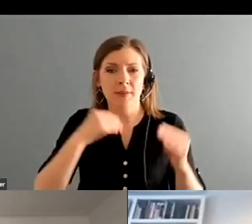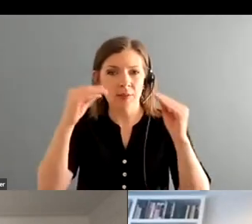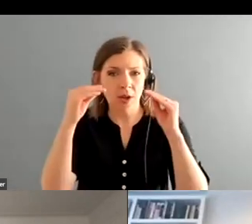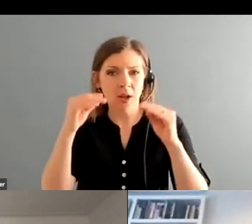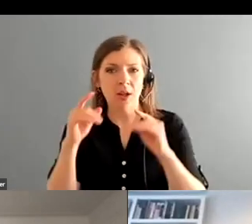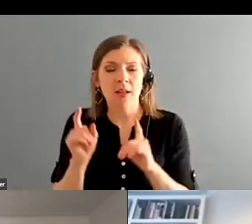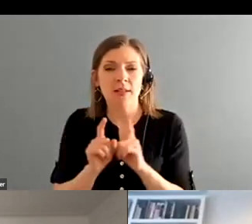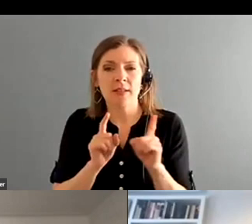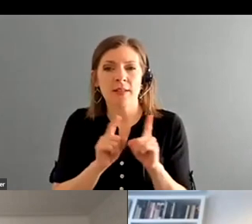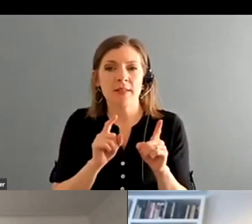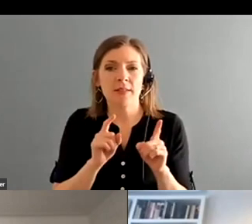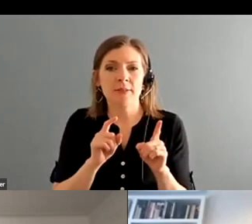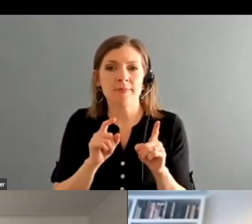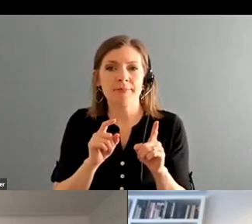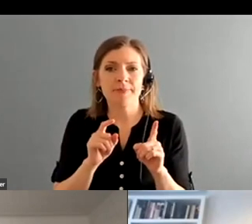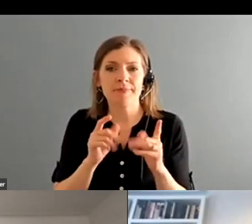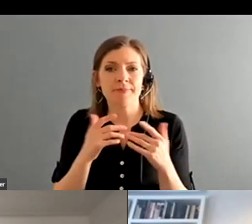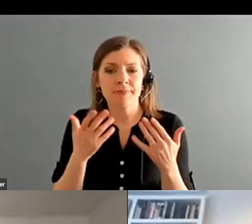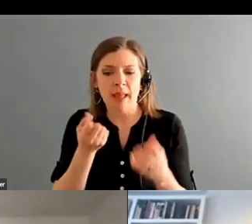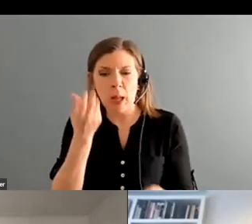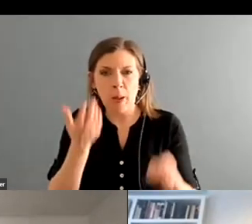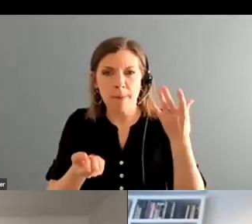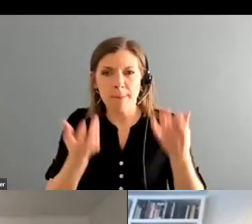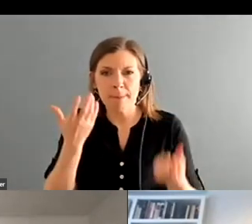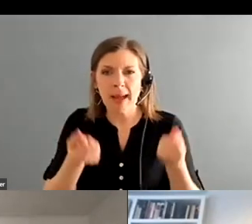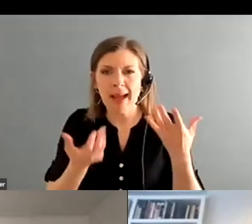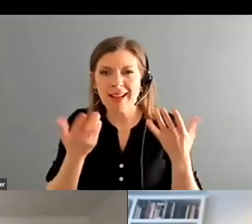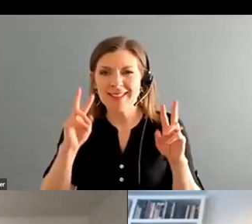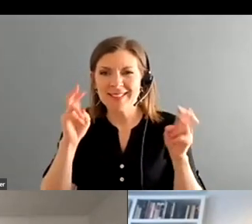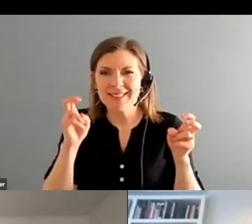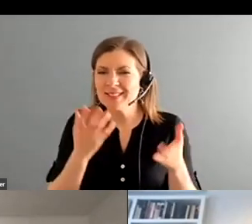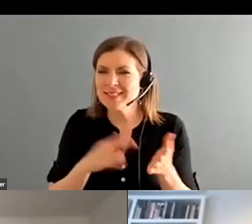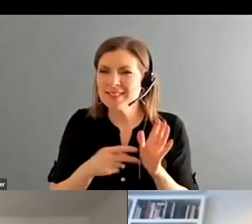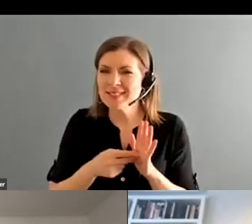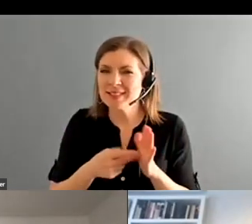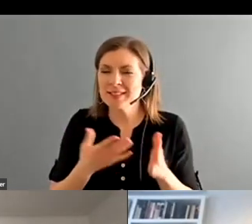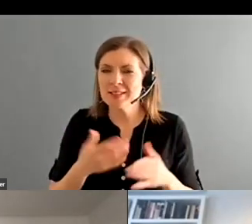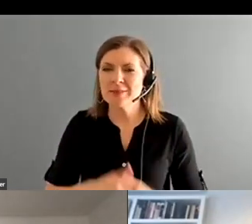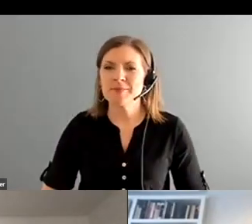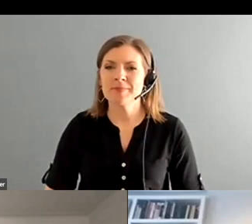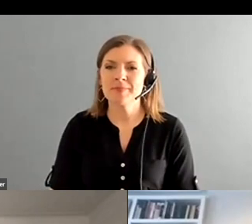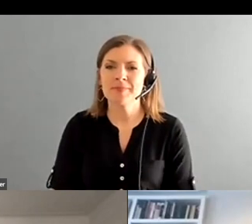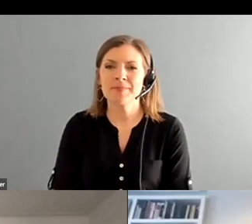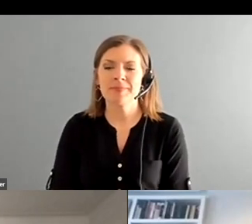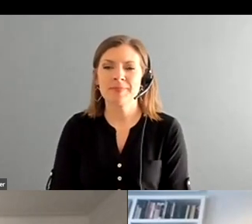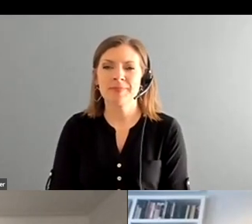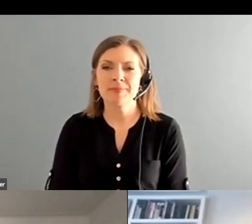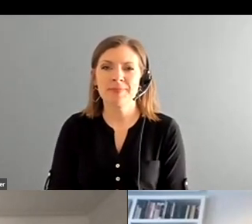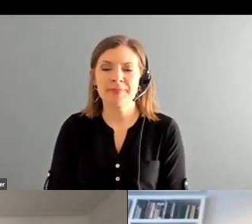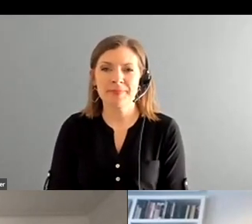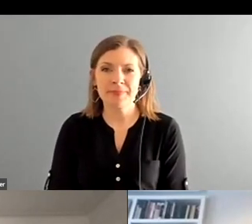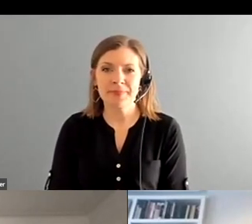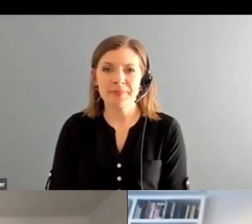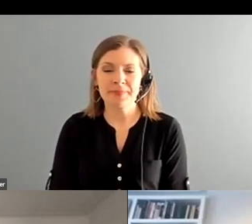And then just unpack this, what appeared as a big contradiction. So yeah, and going back to that